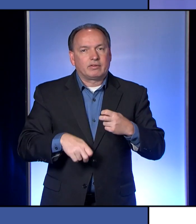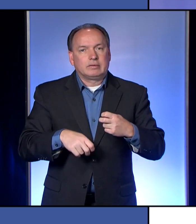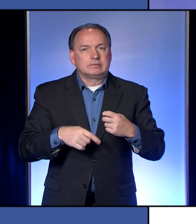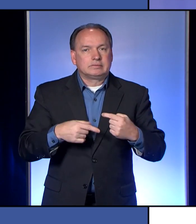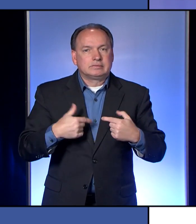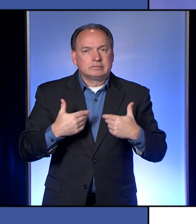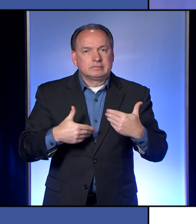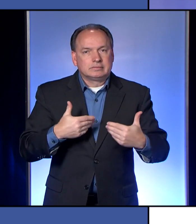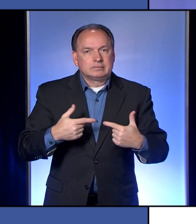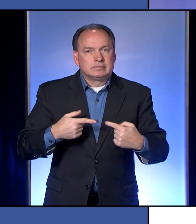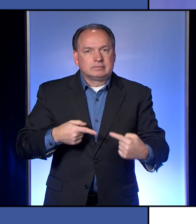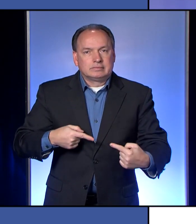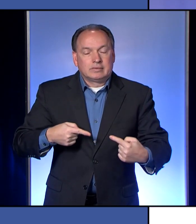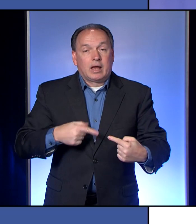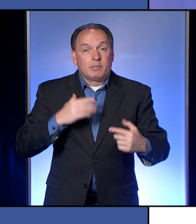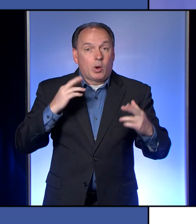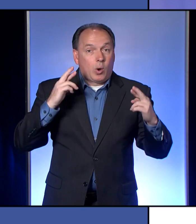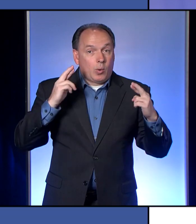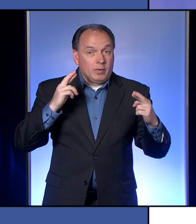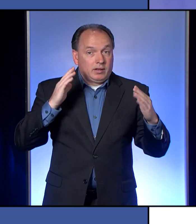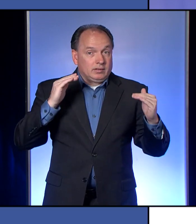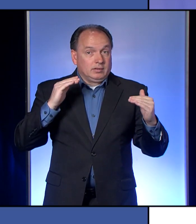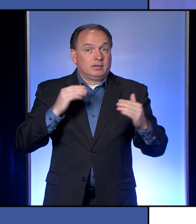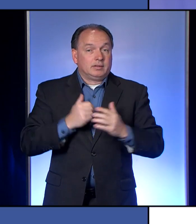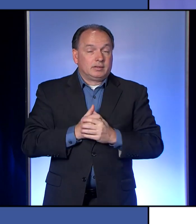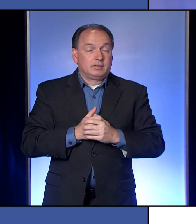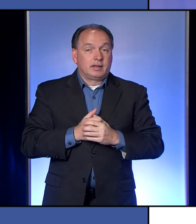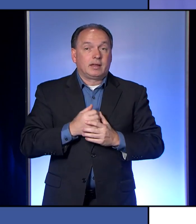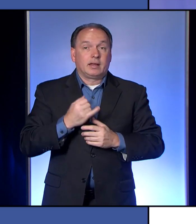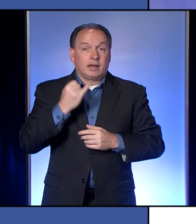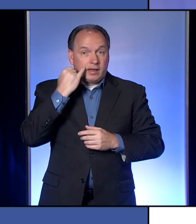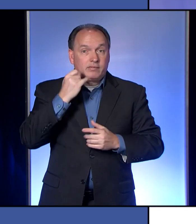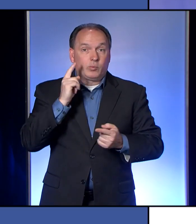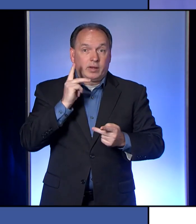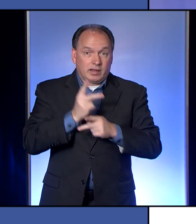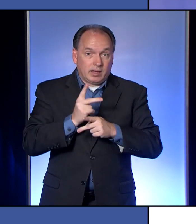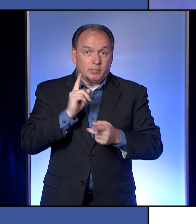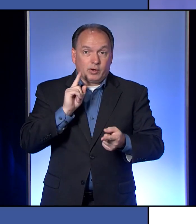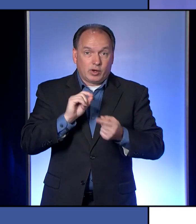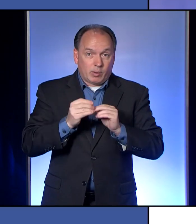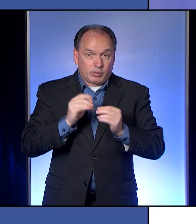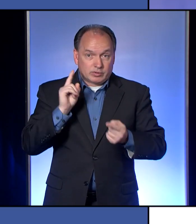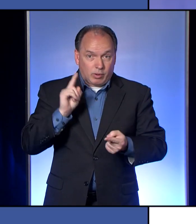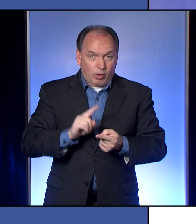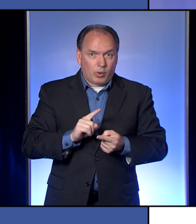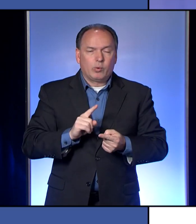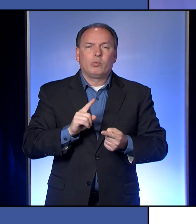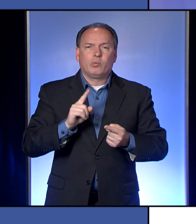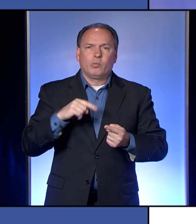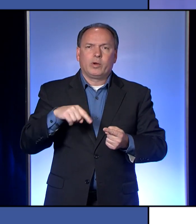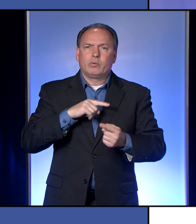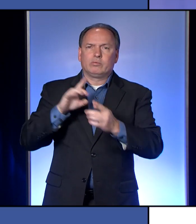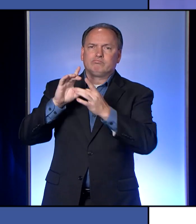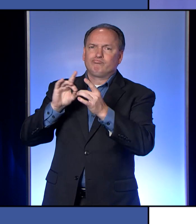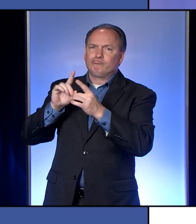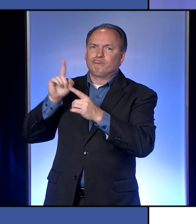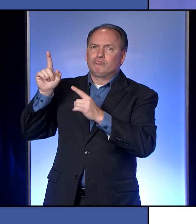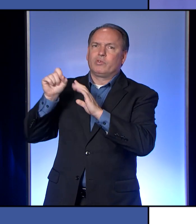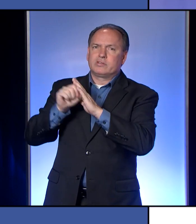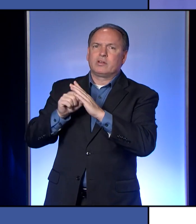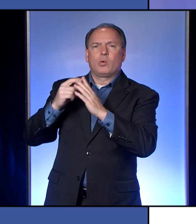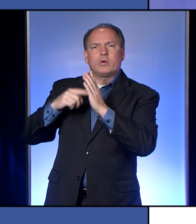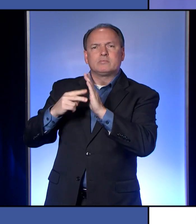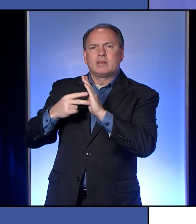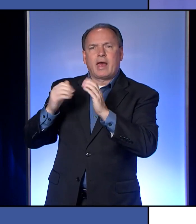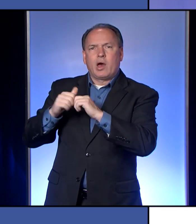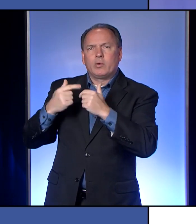And I'm hoping that if we keep our numbers low, we'll be, talking to the state, like, what does this mean? How do